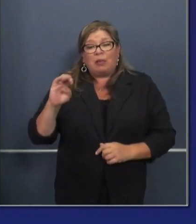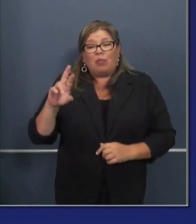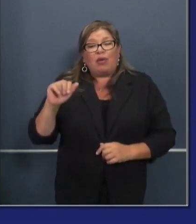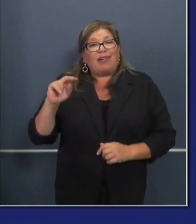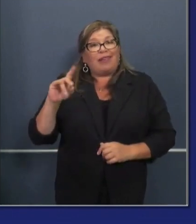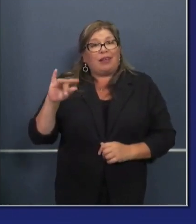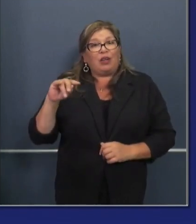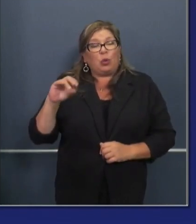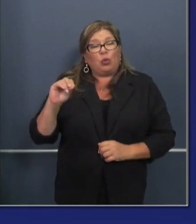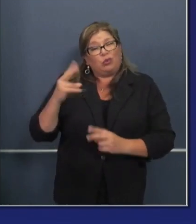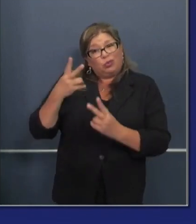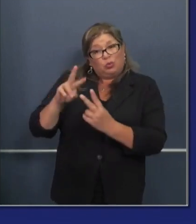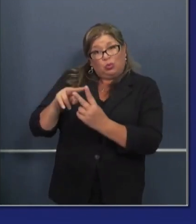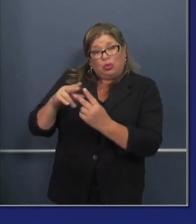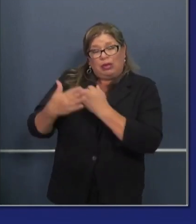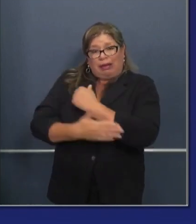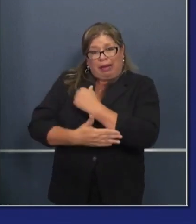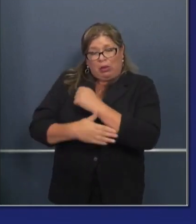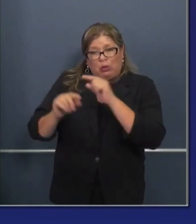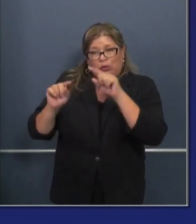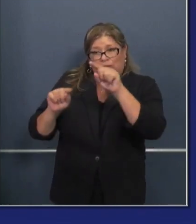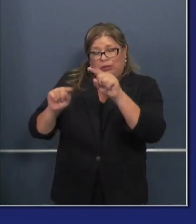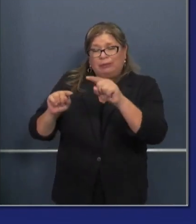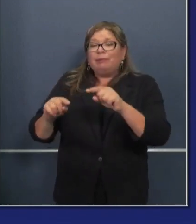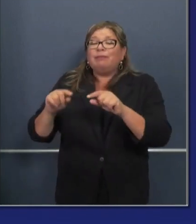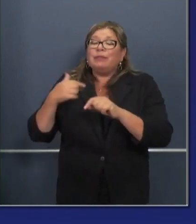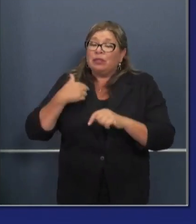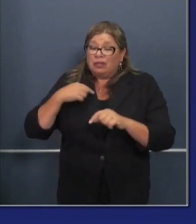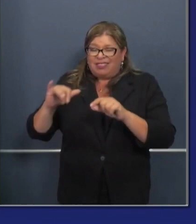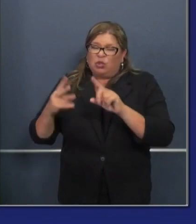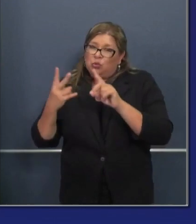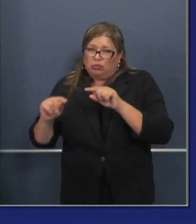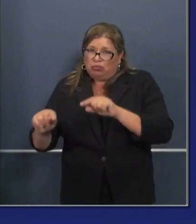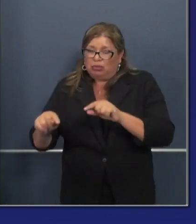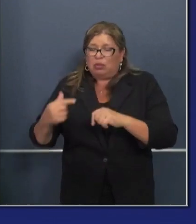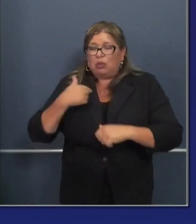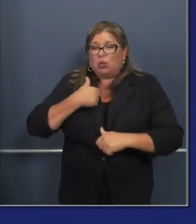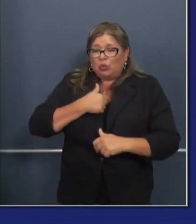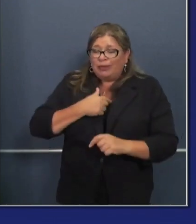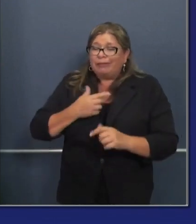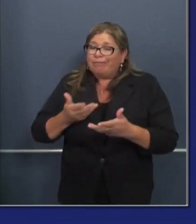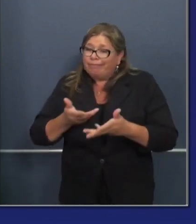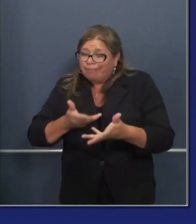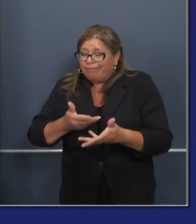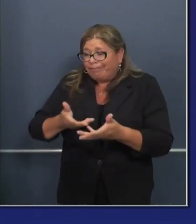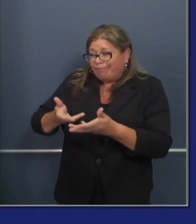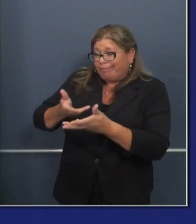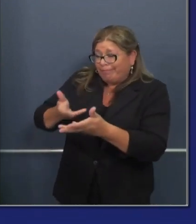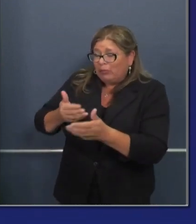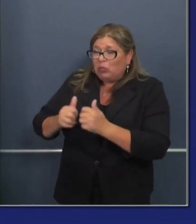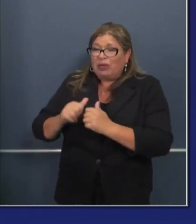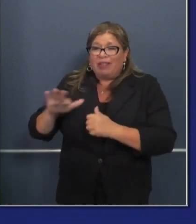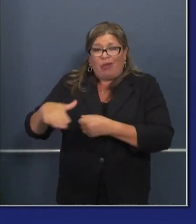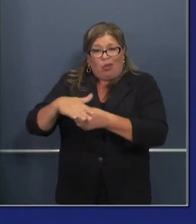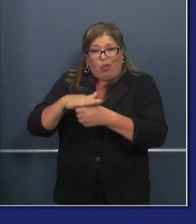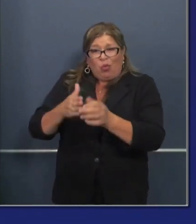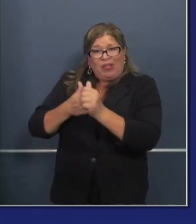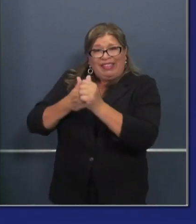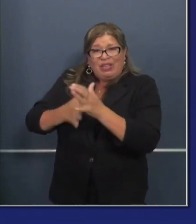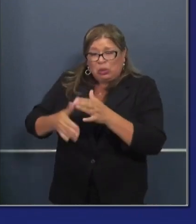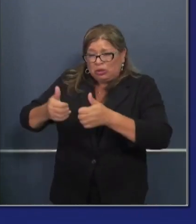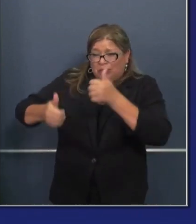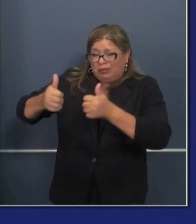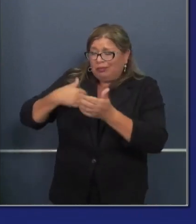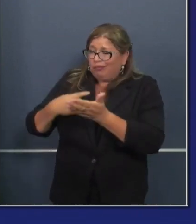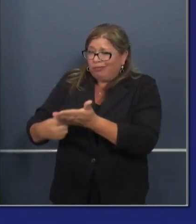many days been in communication with those county public health leaders and leaders overall to have a conversation not just